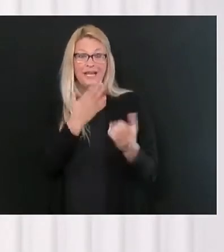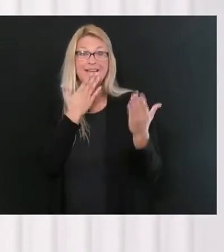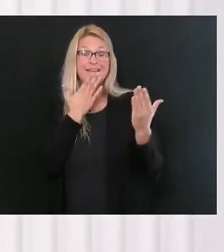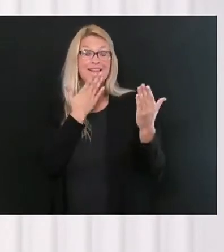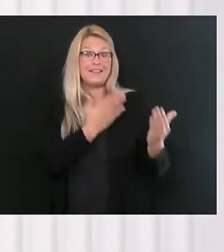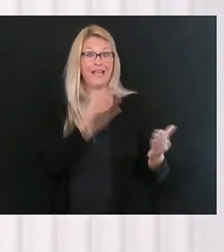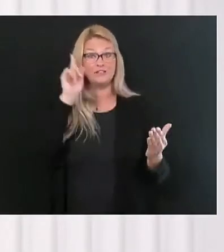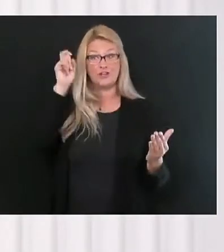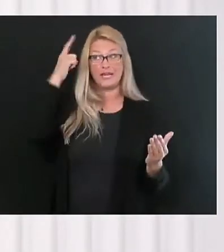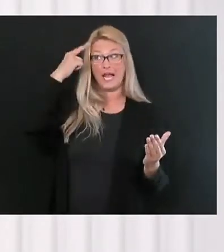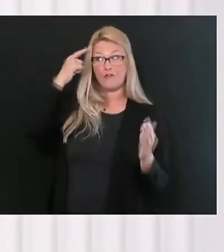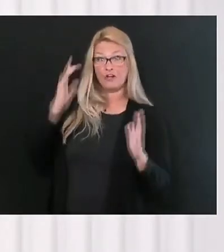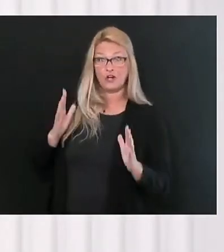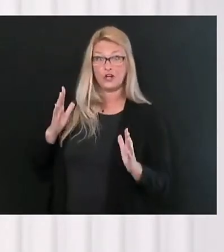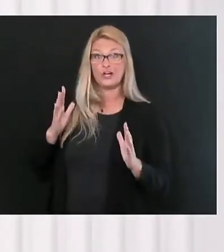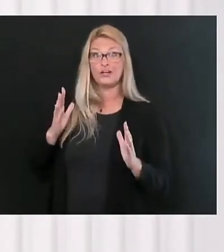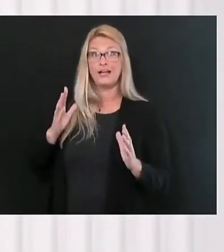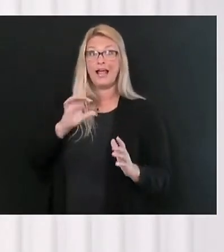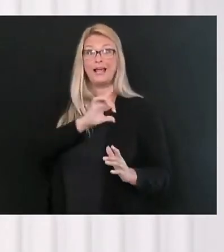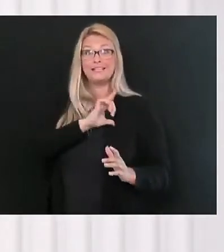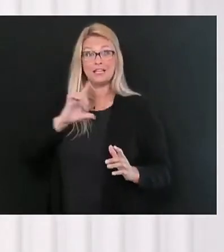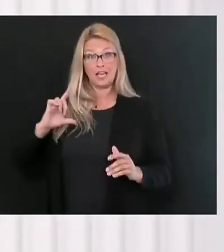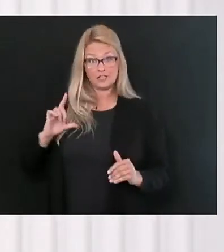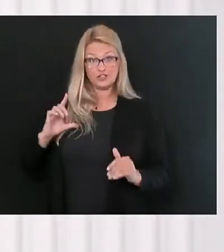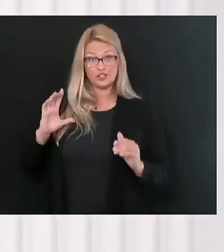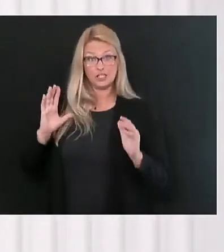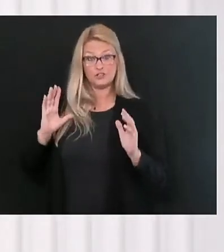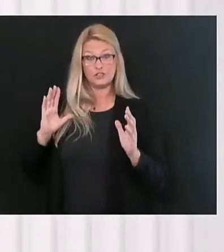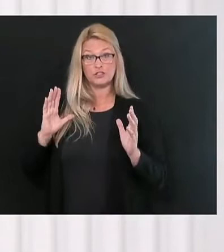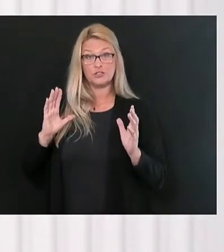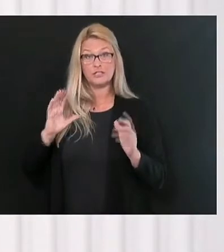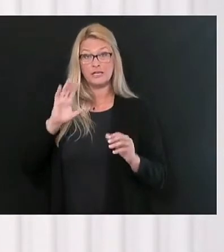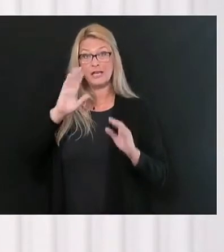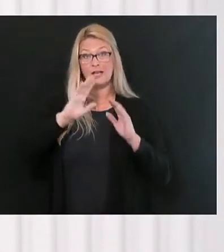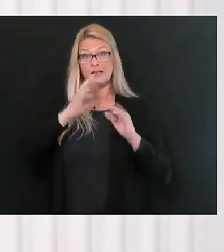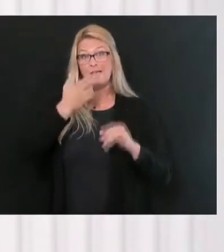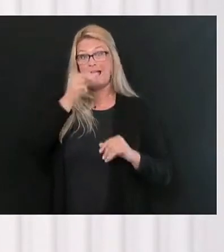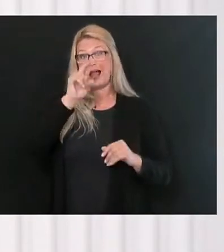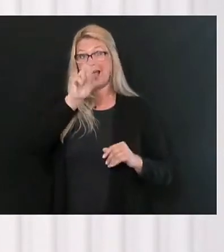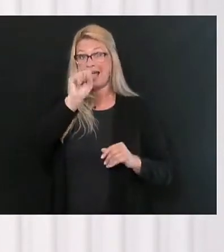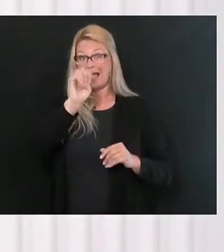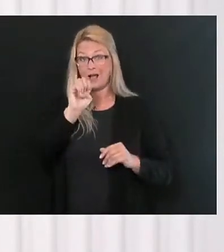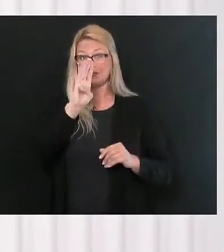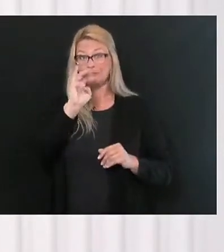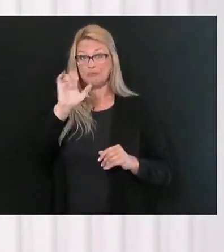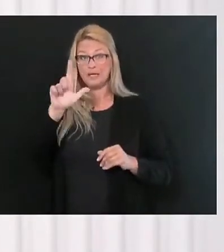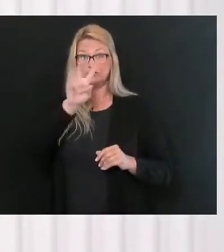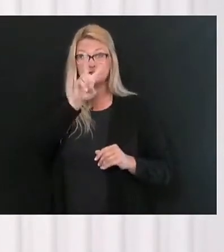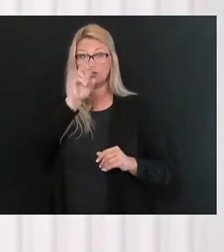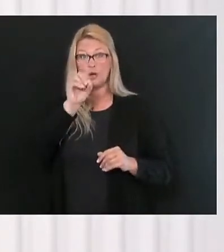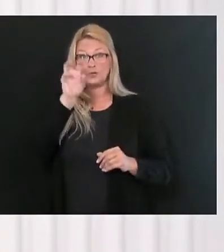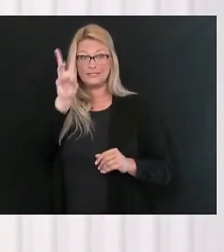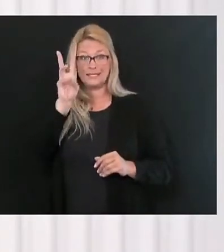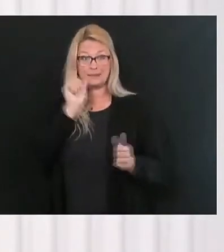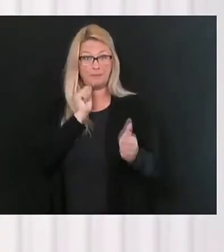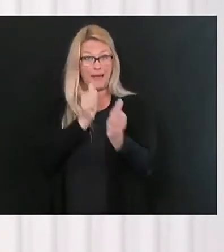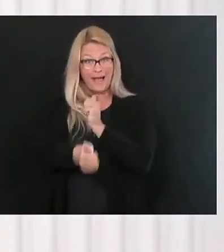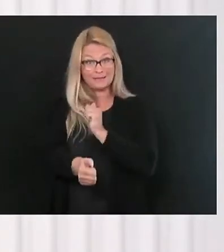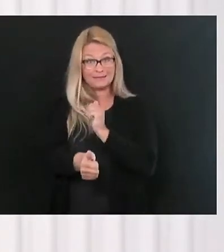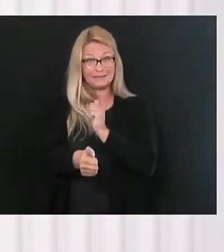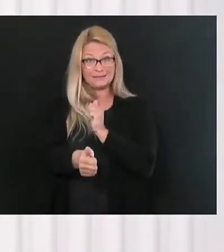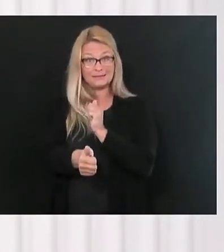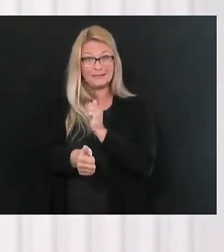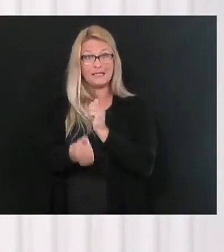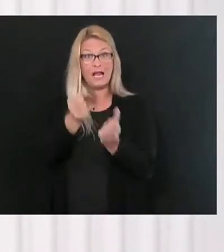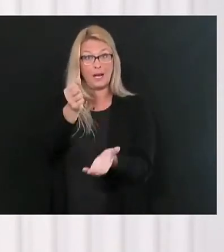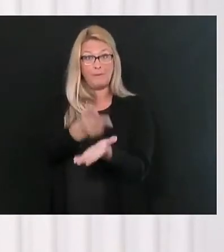governor and our legislative body, House Bill 206 passed. And what that did is that pumped about $24